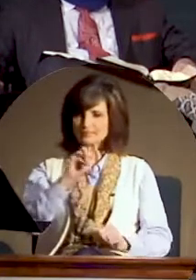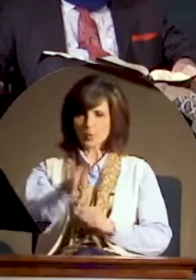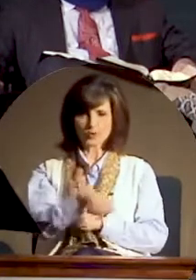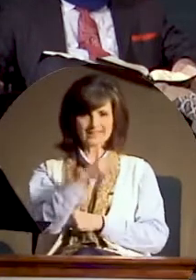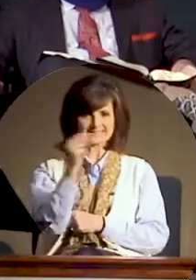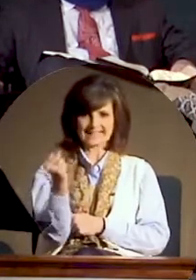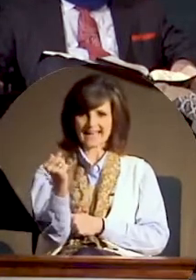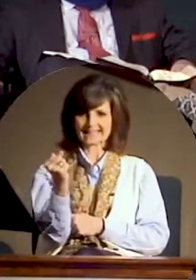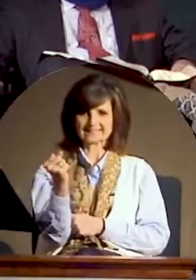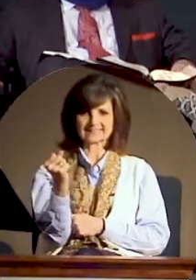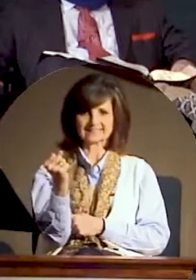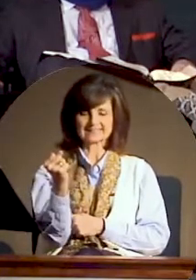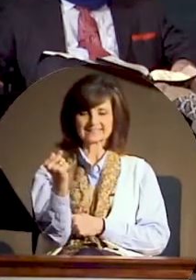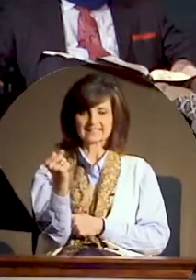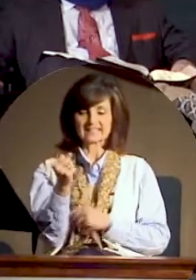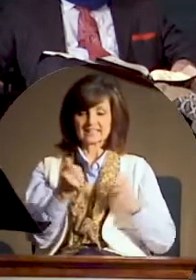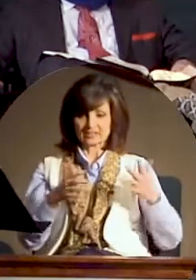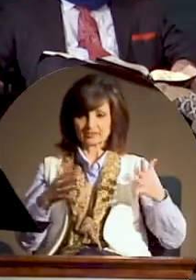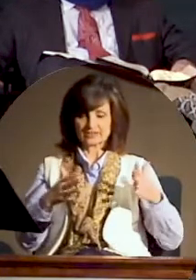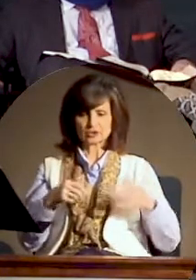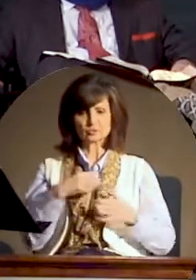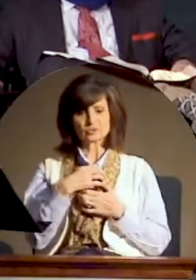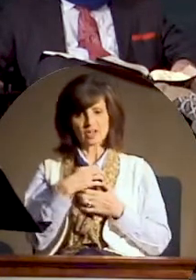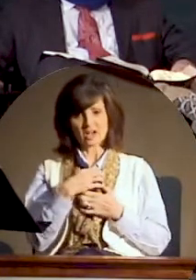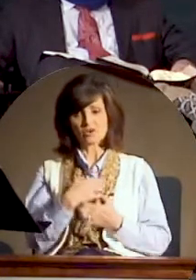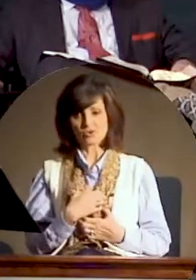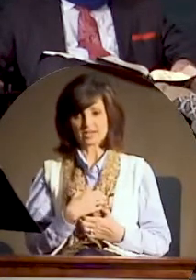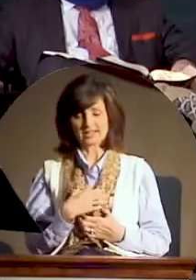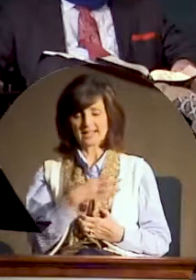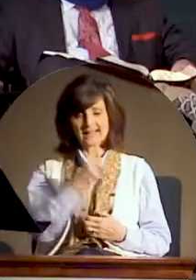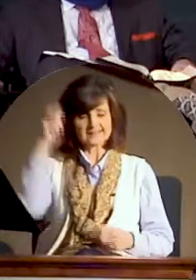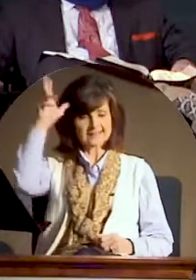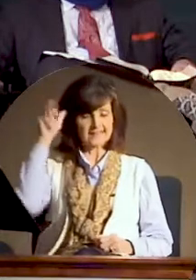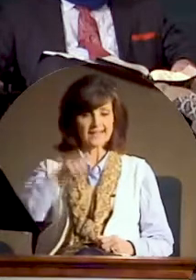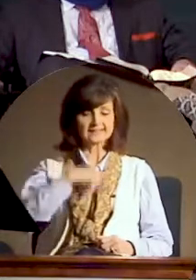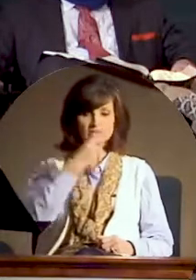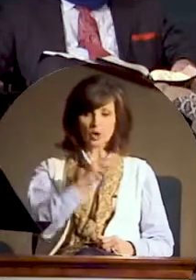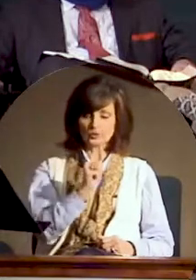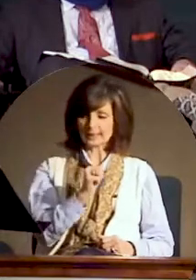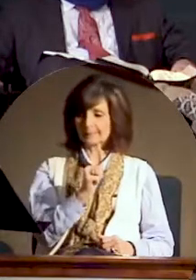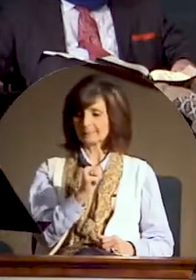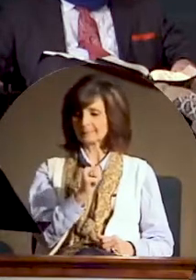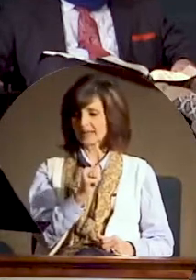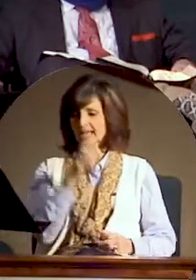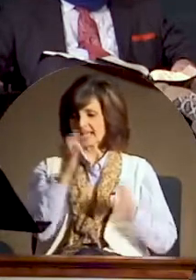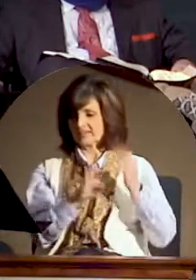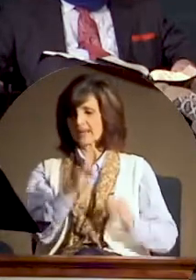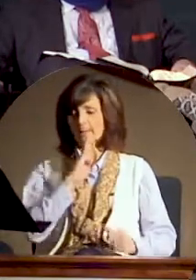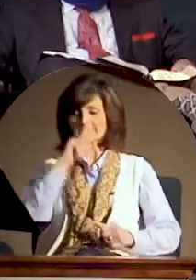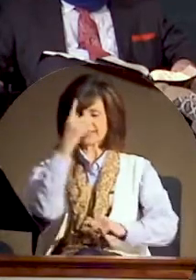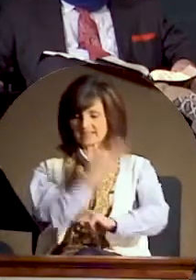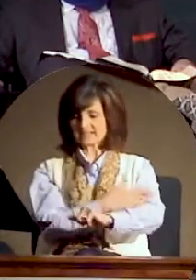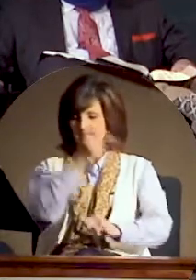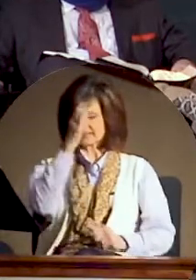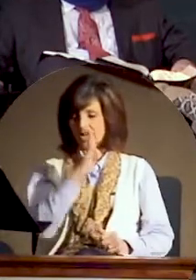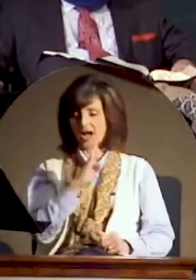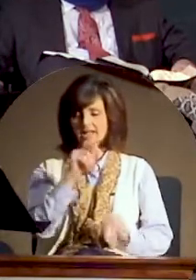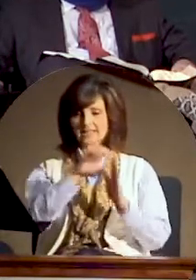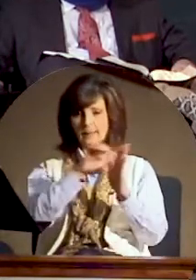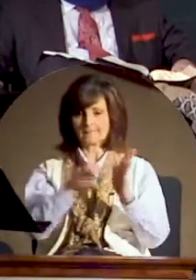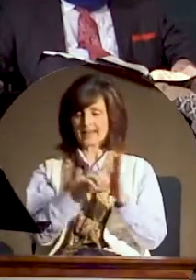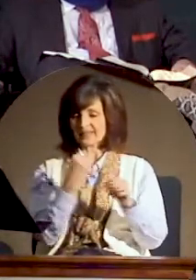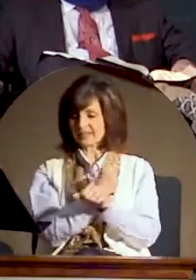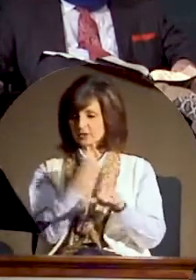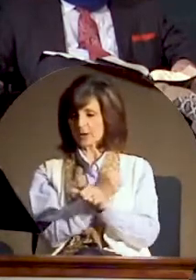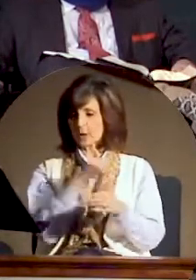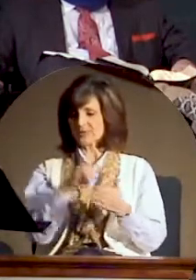ended, he afterward hungered. And the devil said unto him, "If thou be the Son of God, command this stone